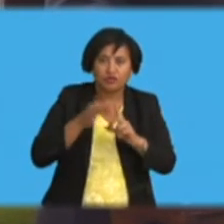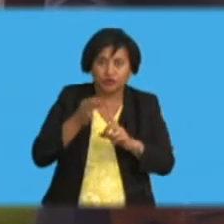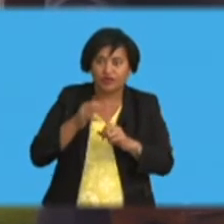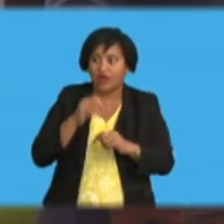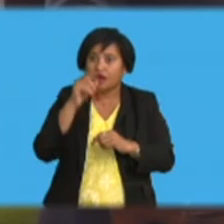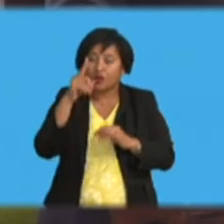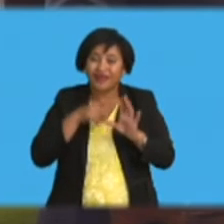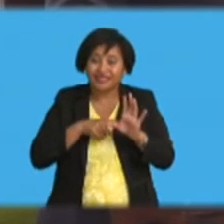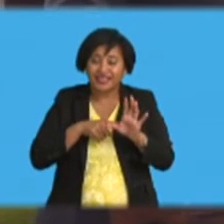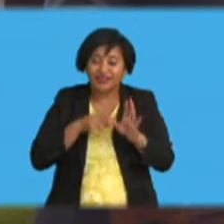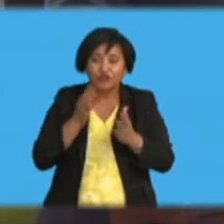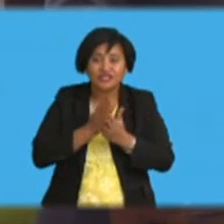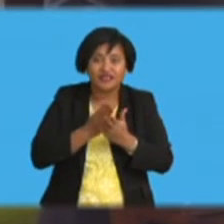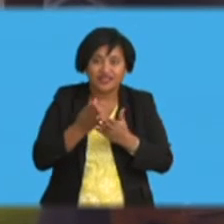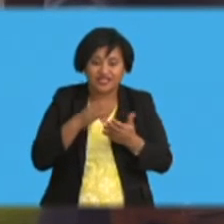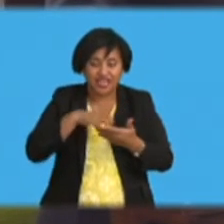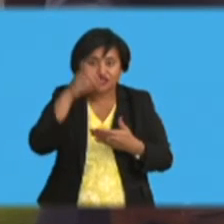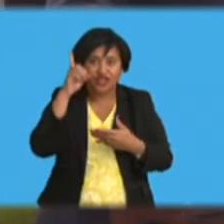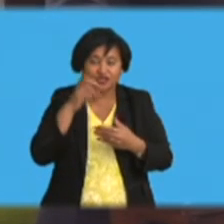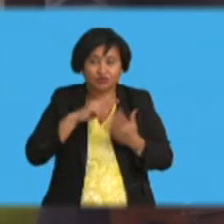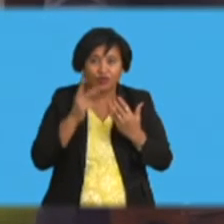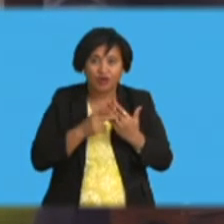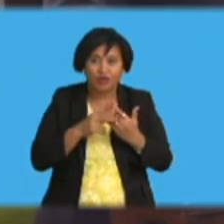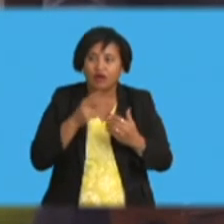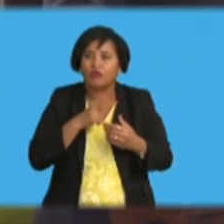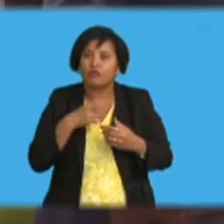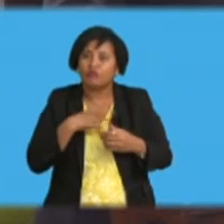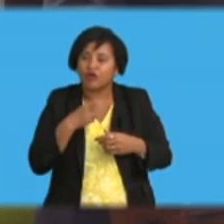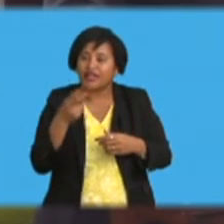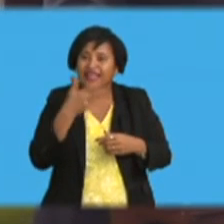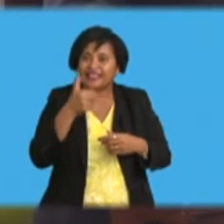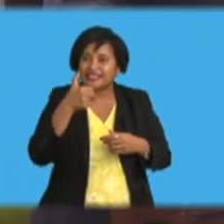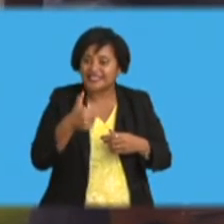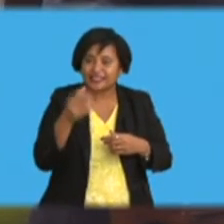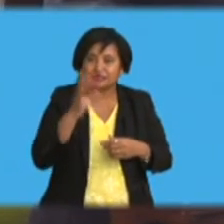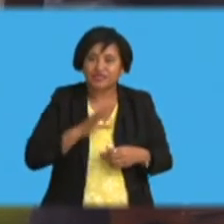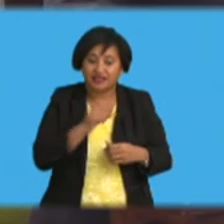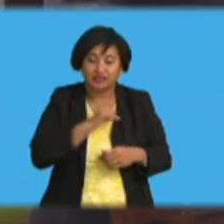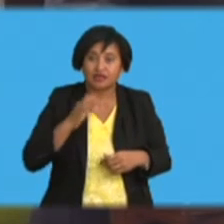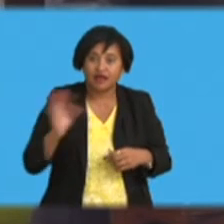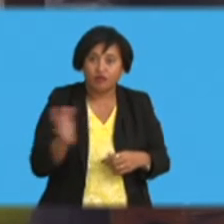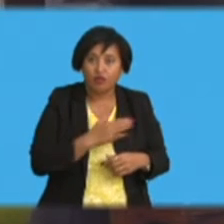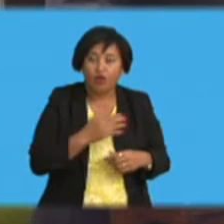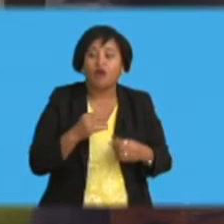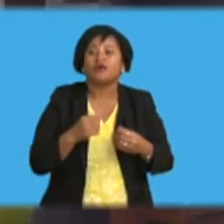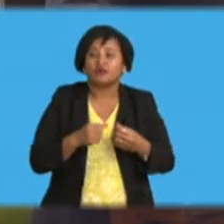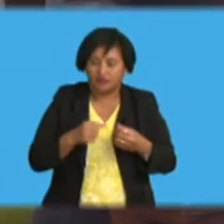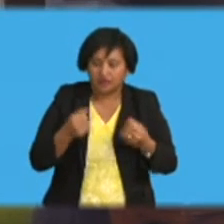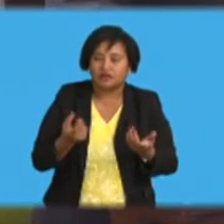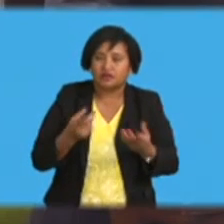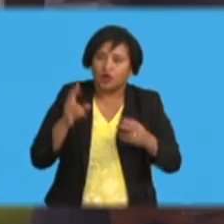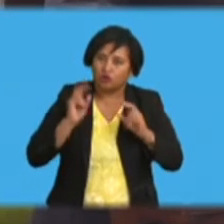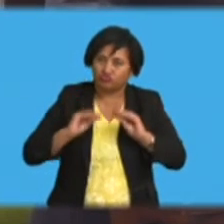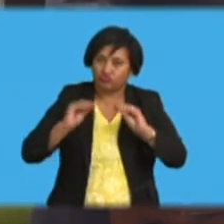its service education program, where more than 86% of all staff underwent intensive workshops, the airline reduced its overall complaints